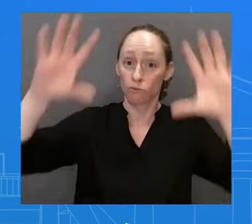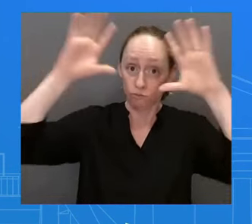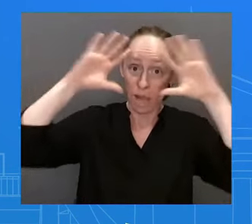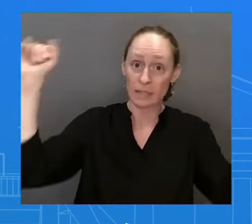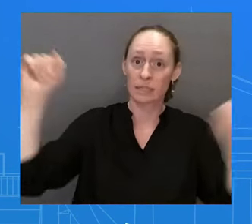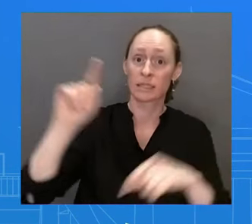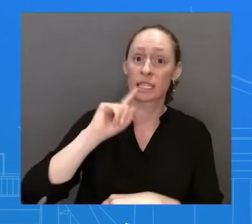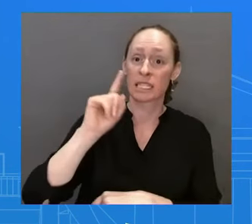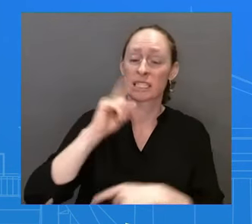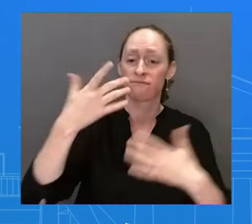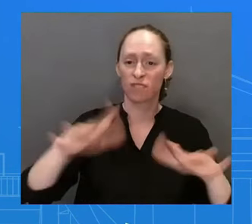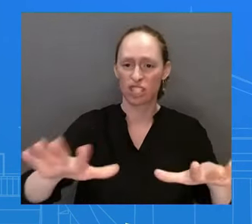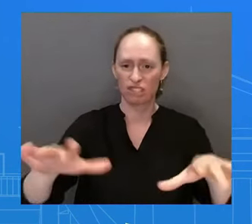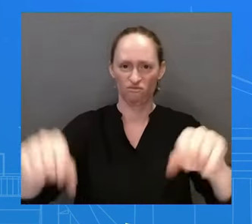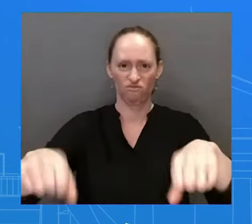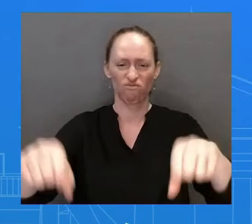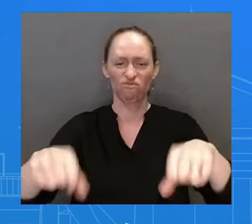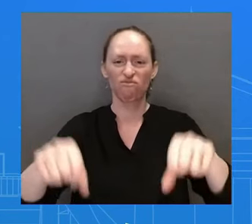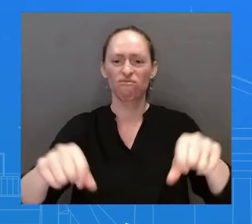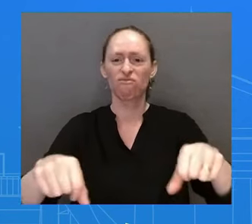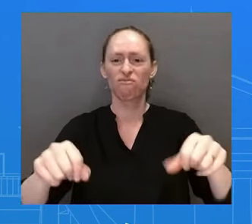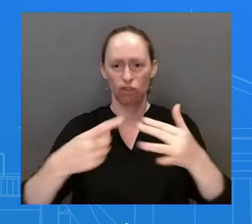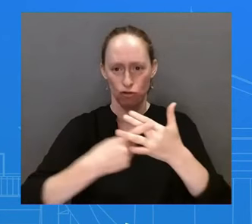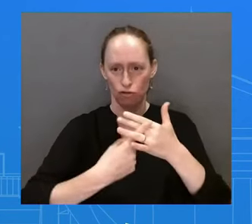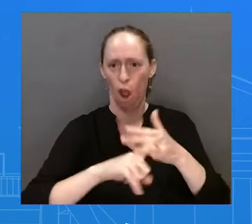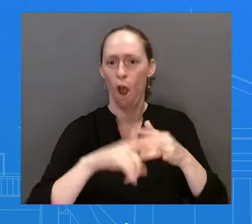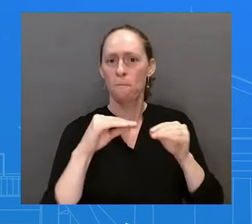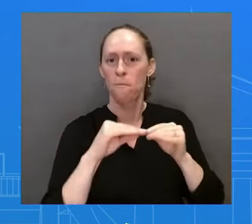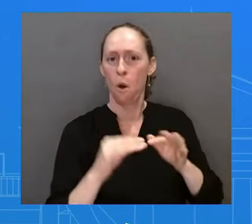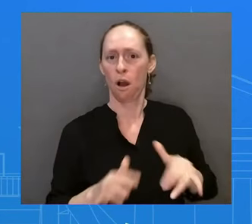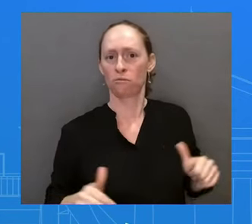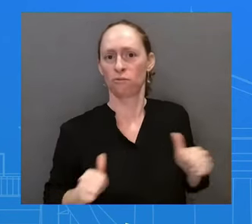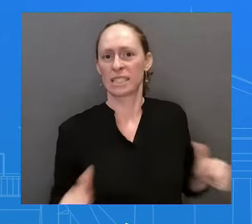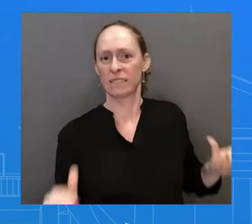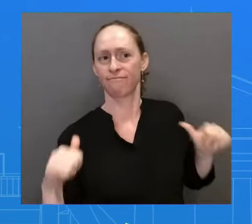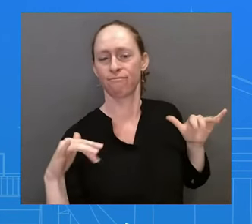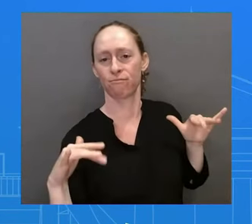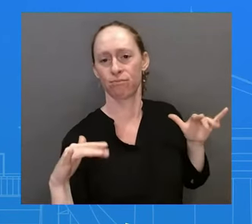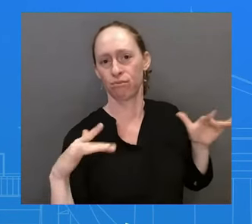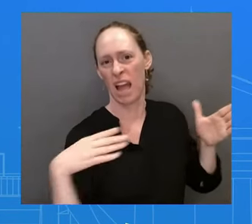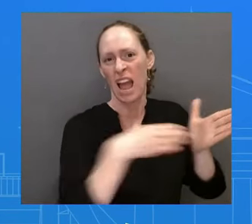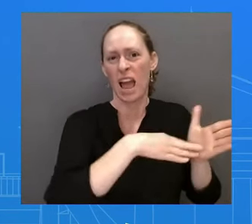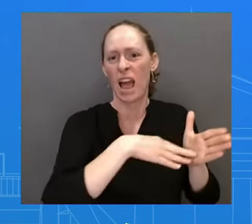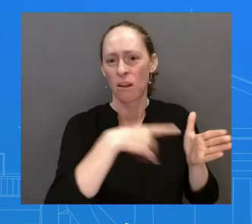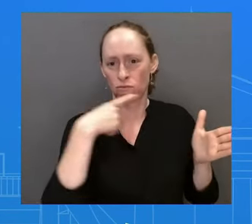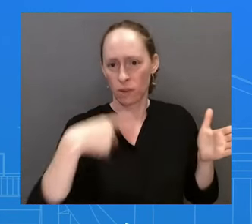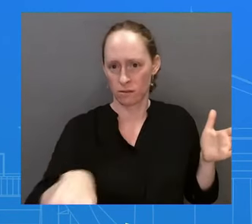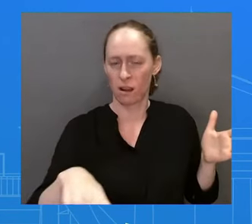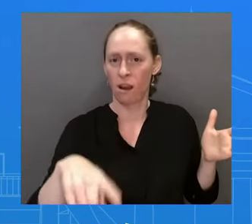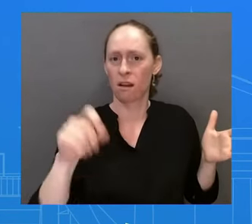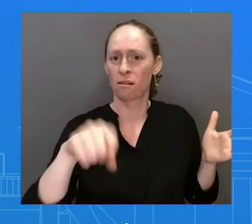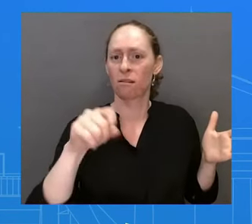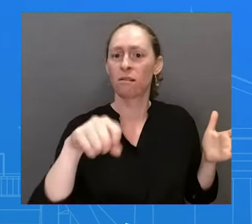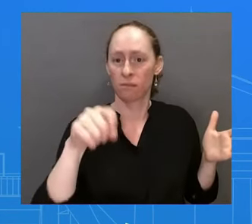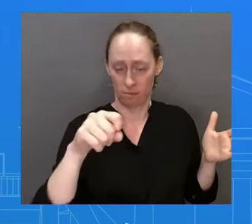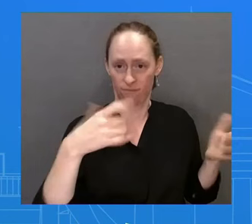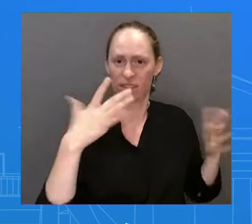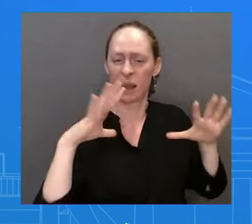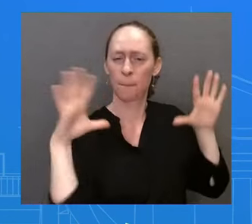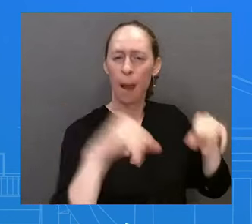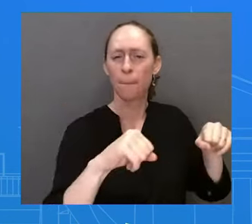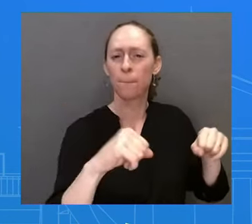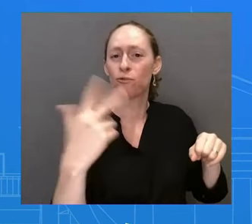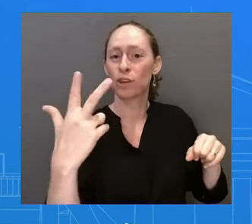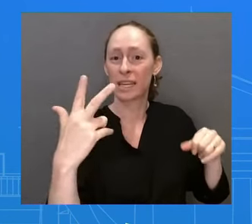Ukraine. The Ukrainian military says that it took back three villages in eastern Ukraine, but they also appear to be taking heavy losses, including of